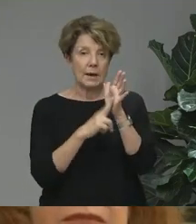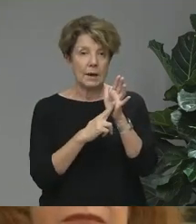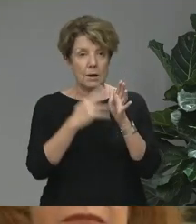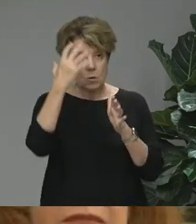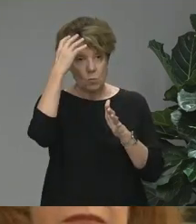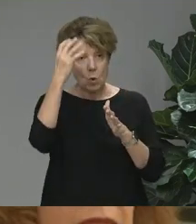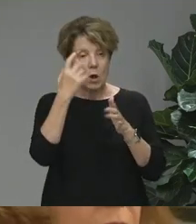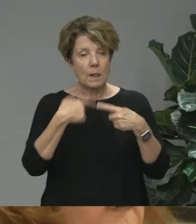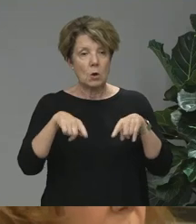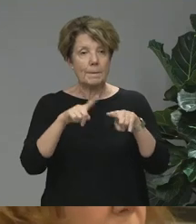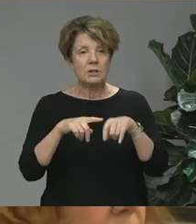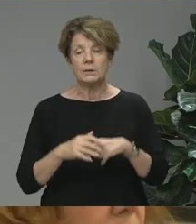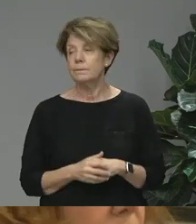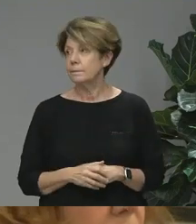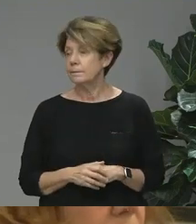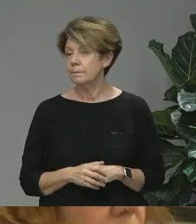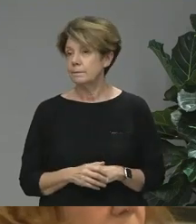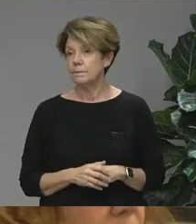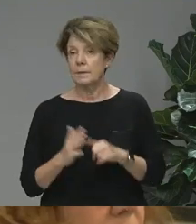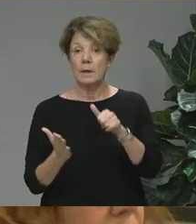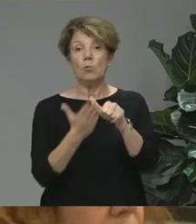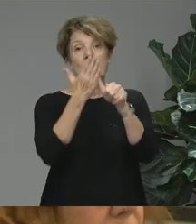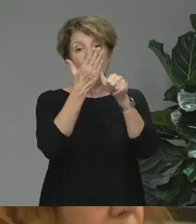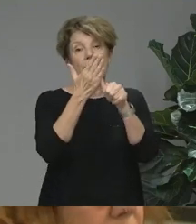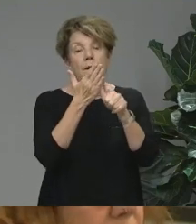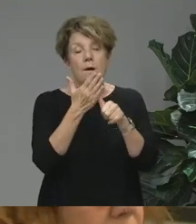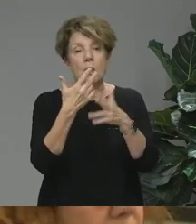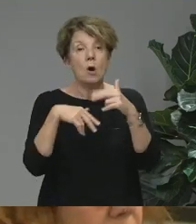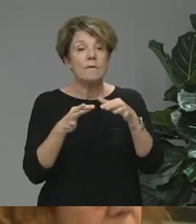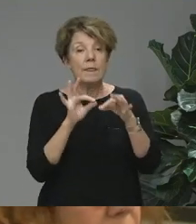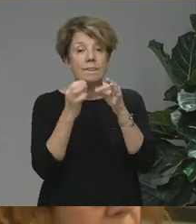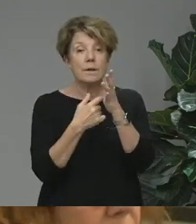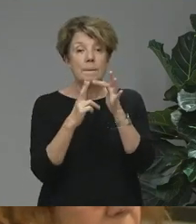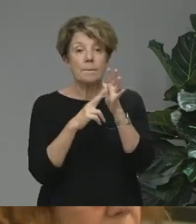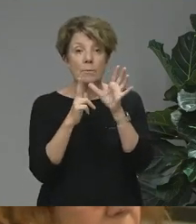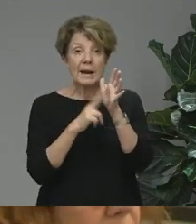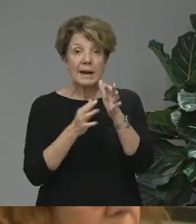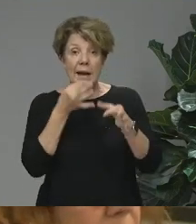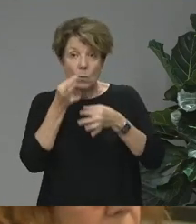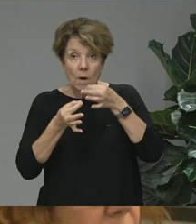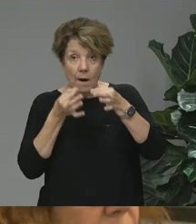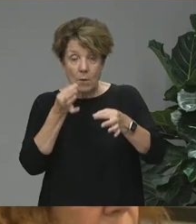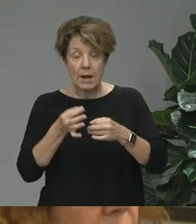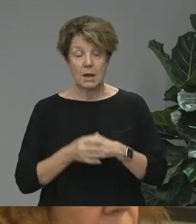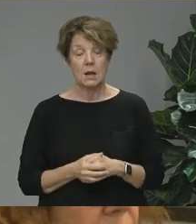the originator of the Brennan inquiry into